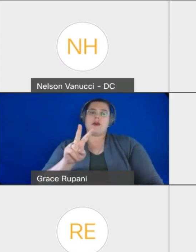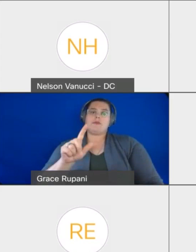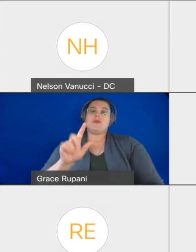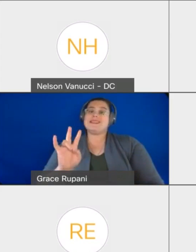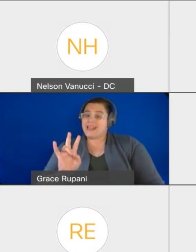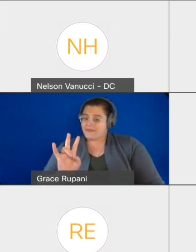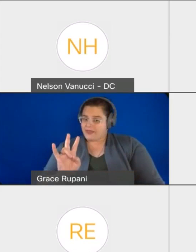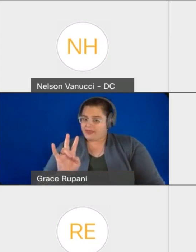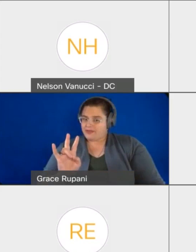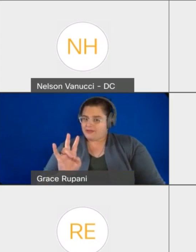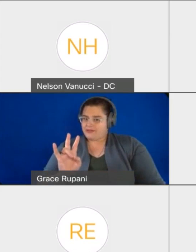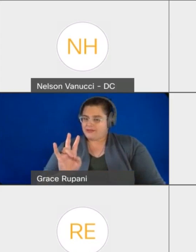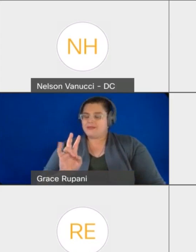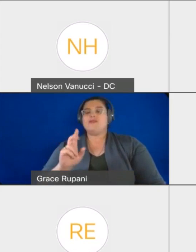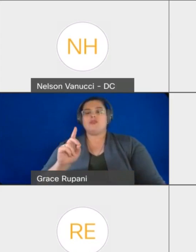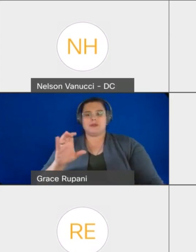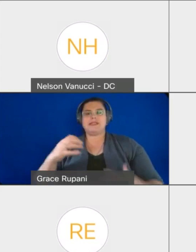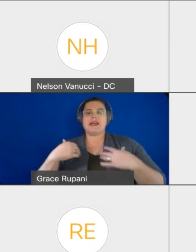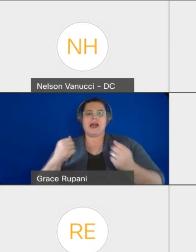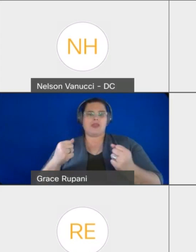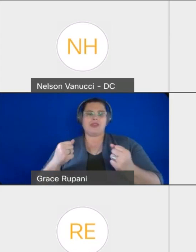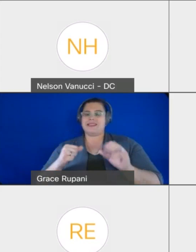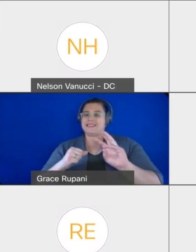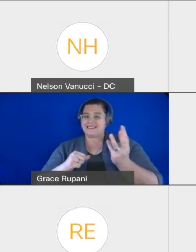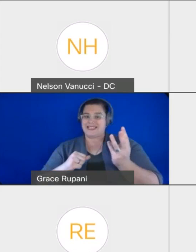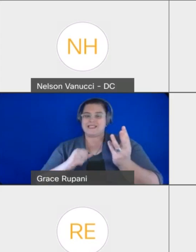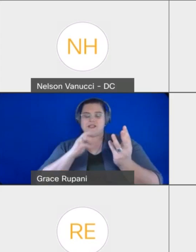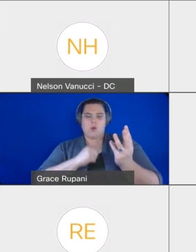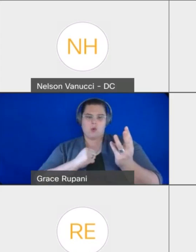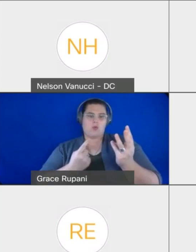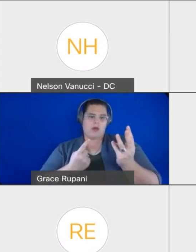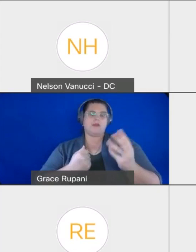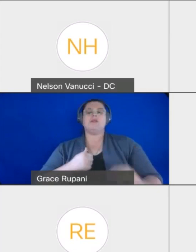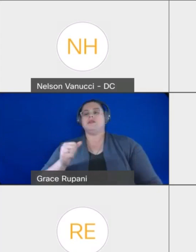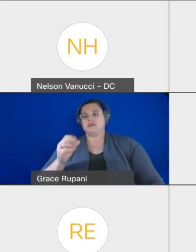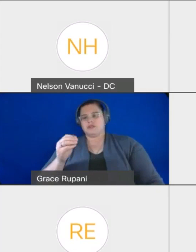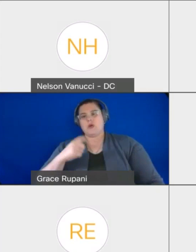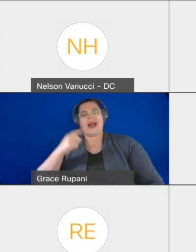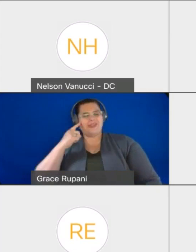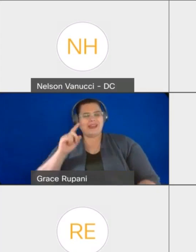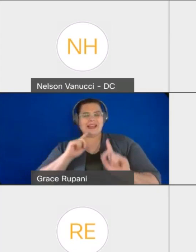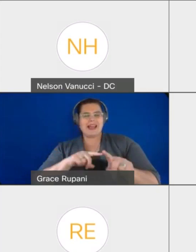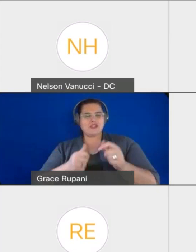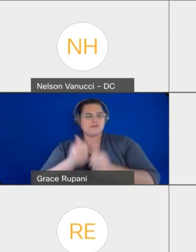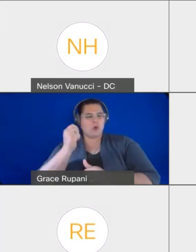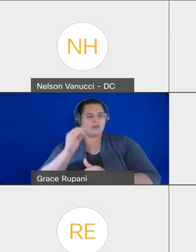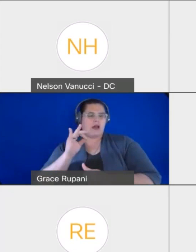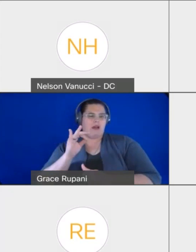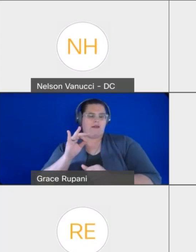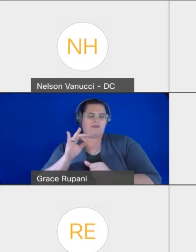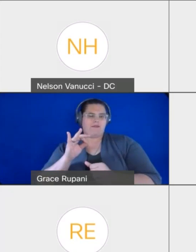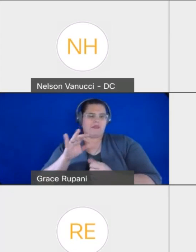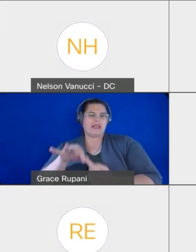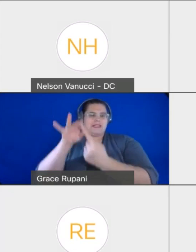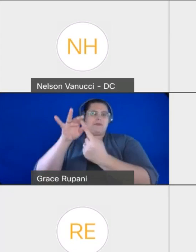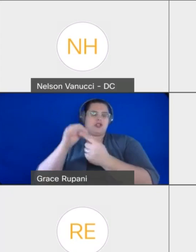From DC Health, so please go back and review that. I think it answers most of those exceptions pretty clearly. And